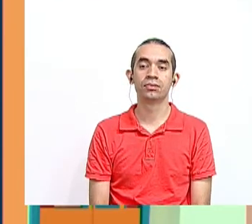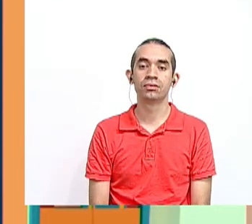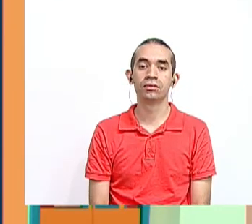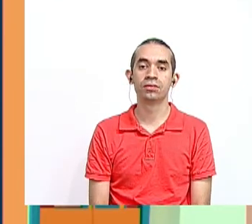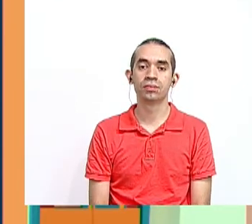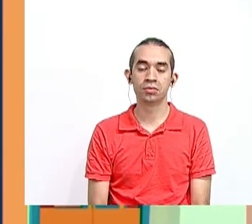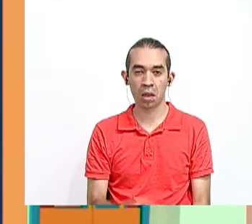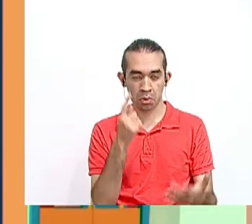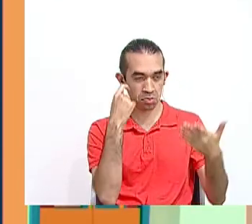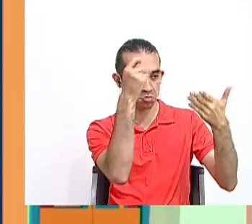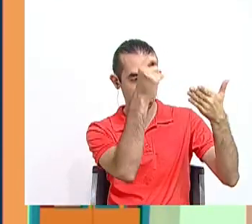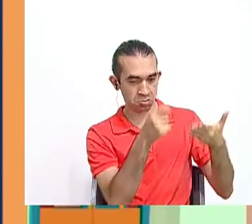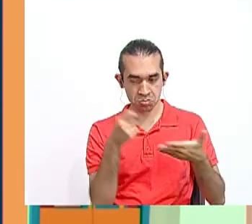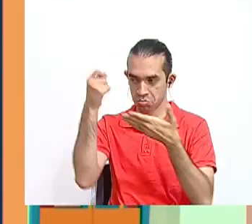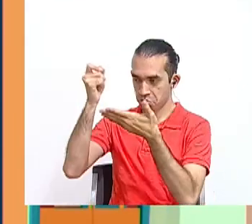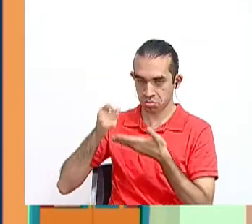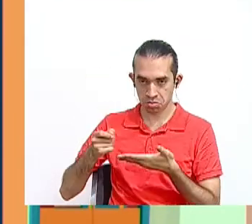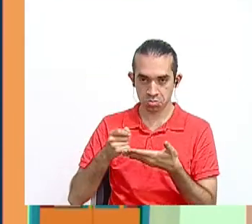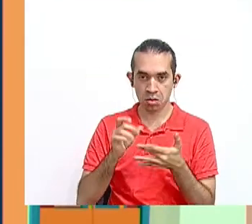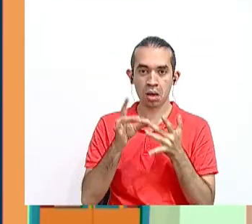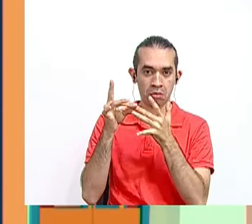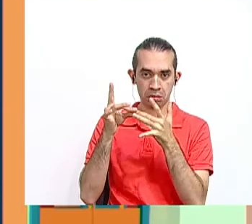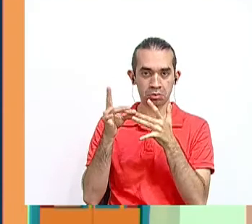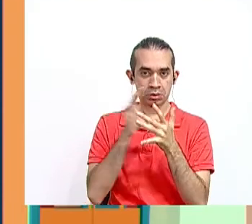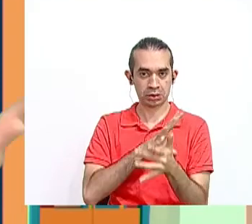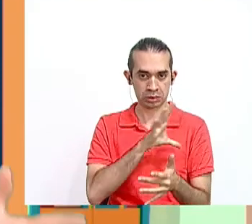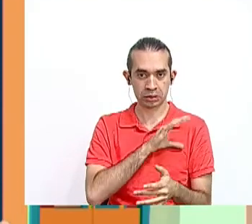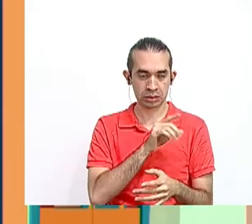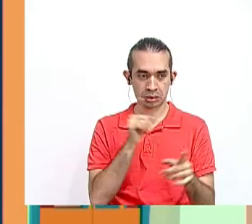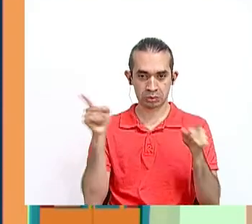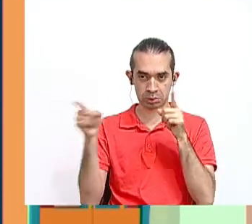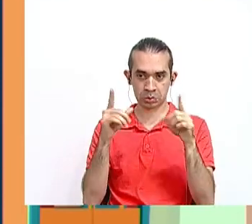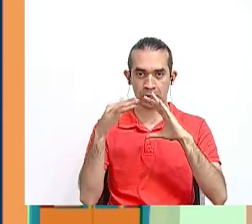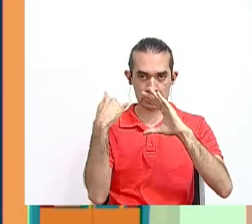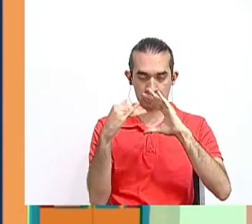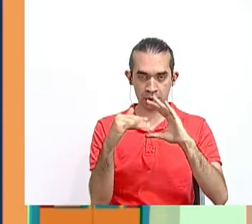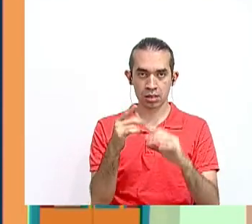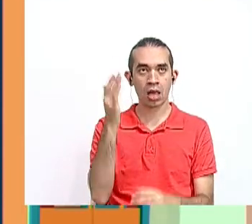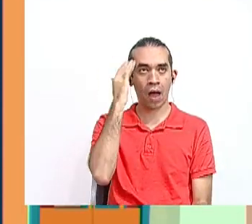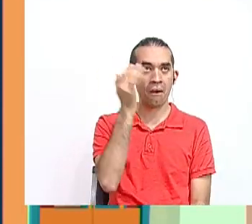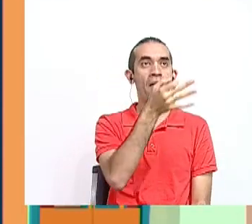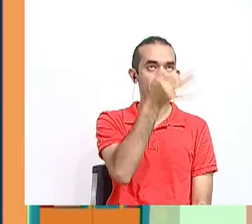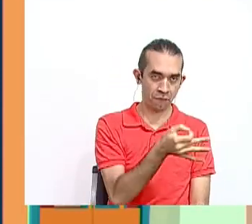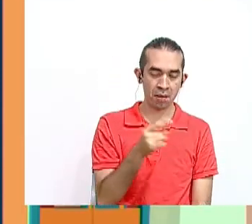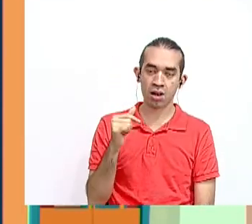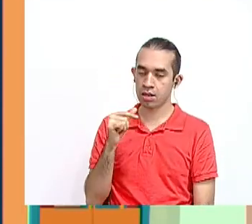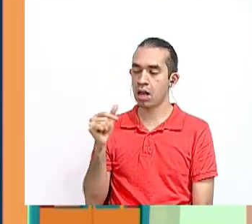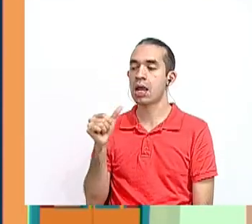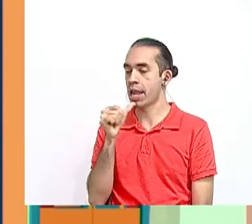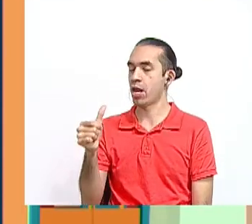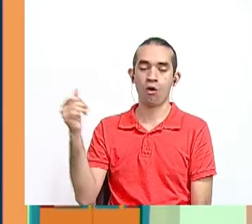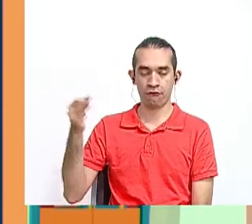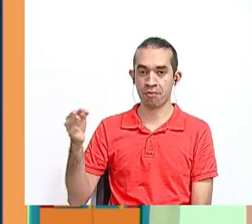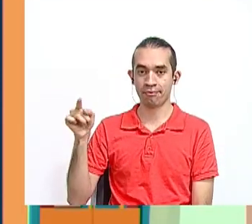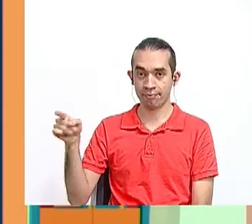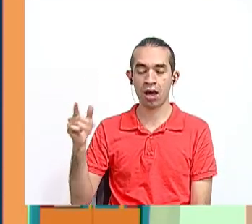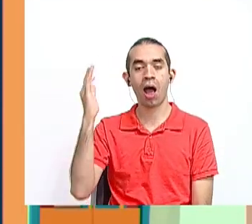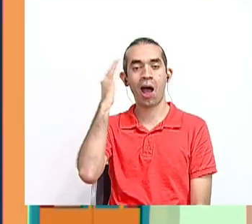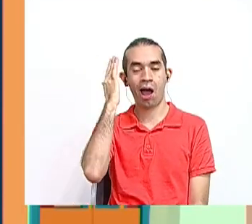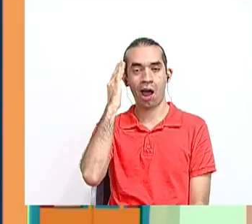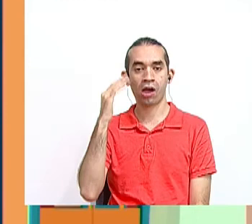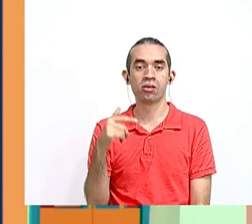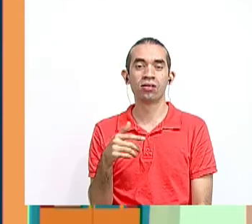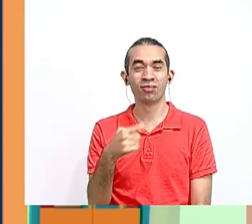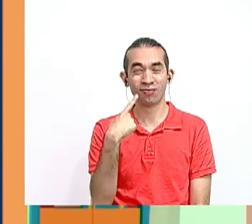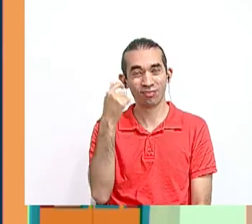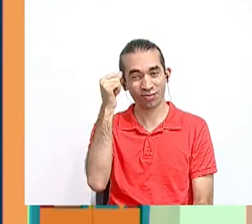features and the main characteristics of the emails and which one is formal, which one is informal, remember that I told you I want you to help